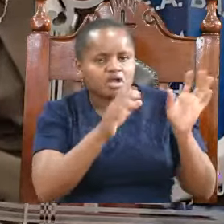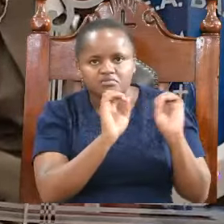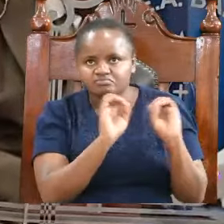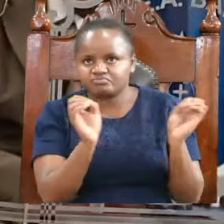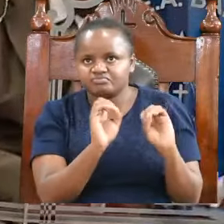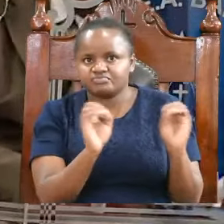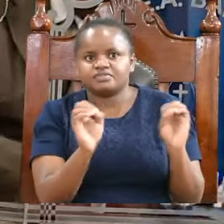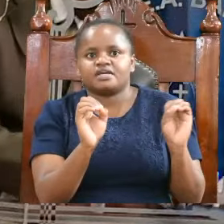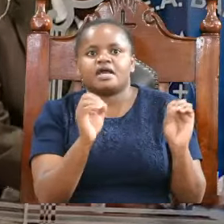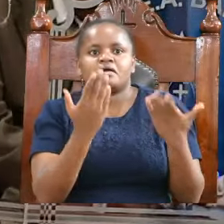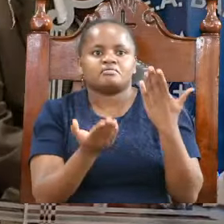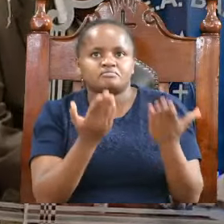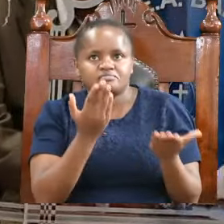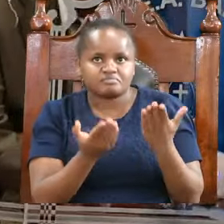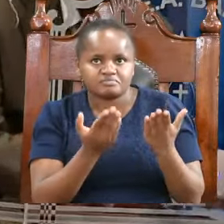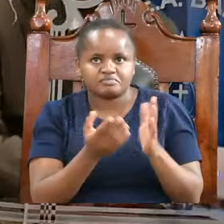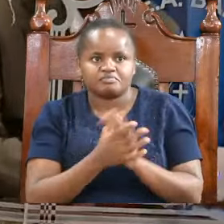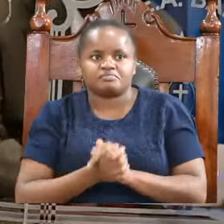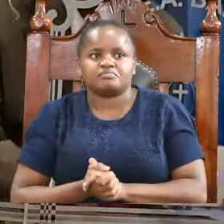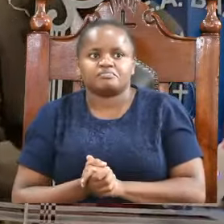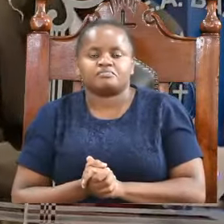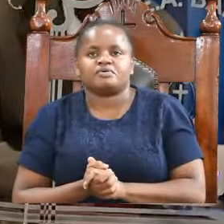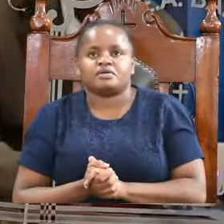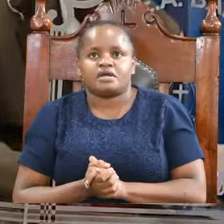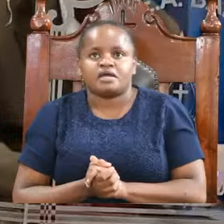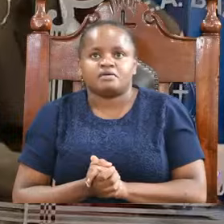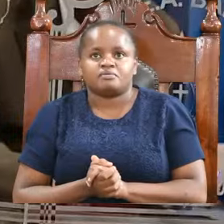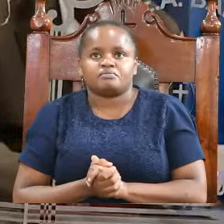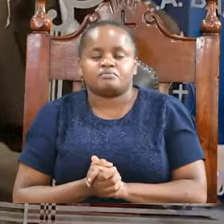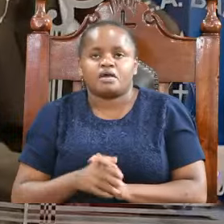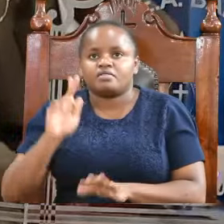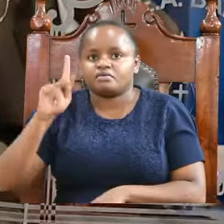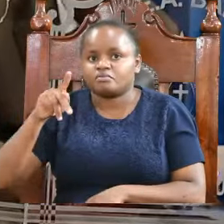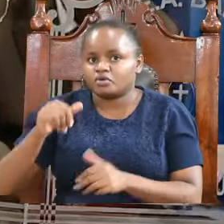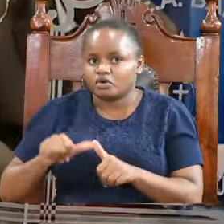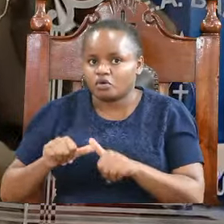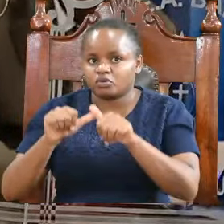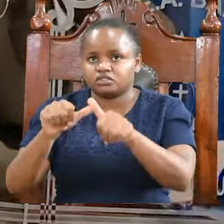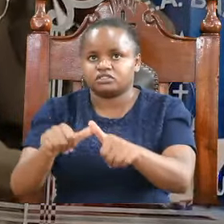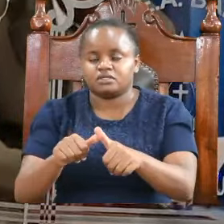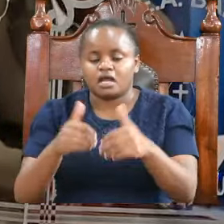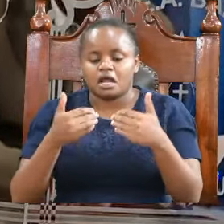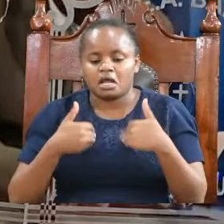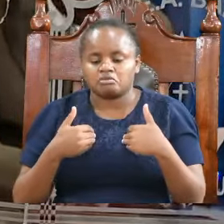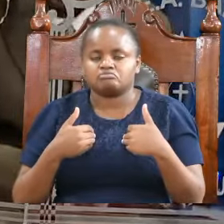made and immediately substantiated, the presbytery will proceed without delay